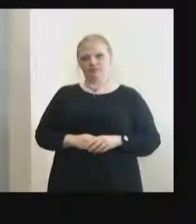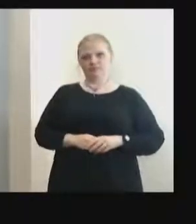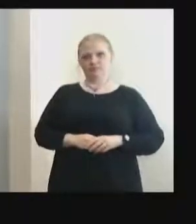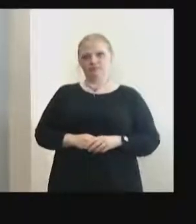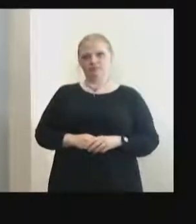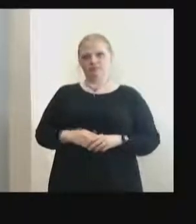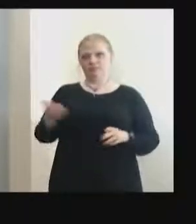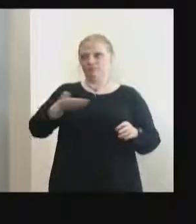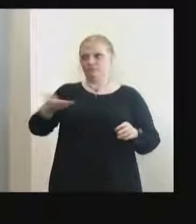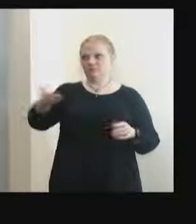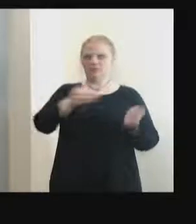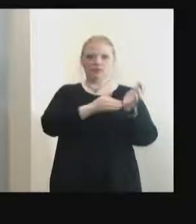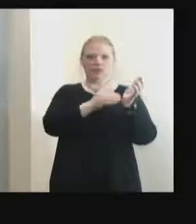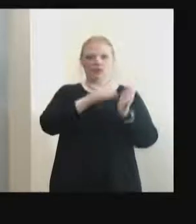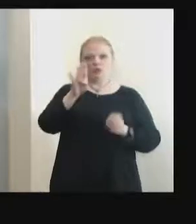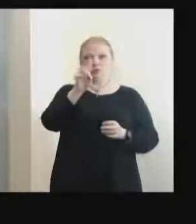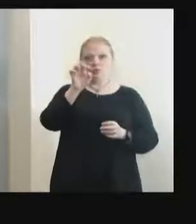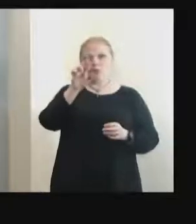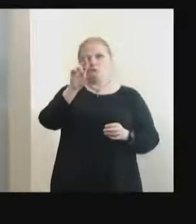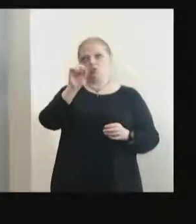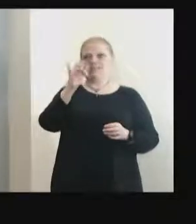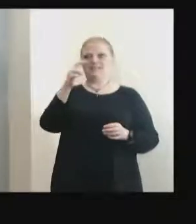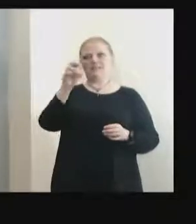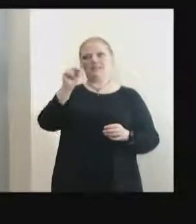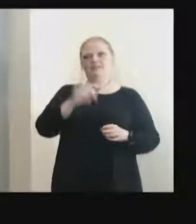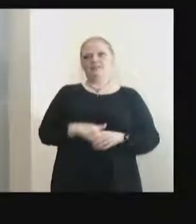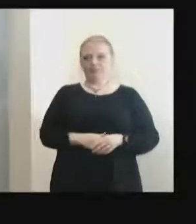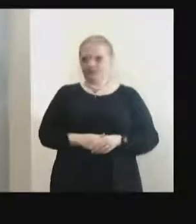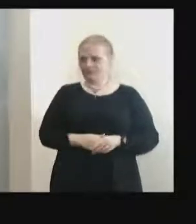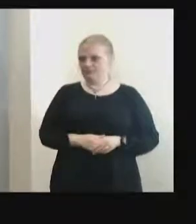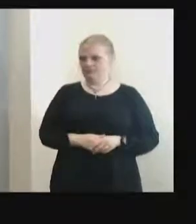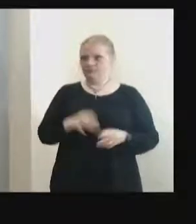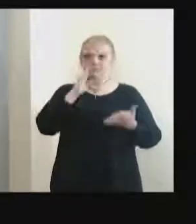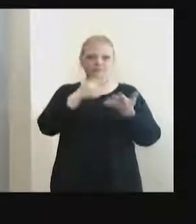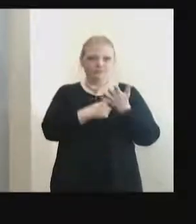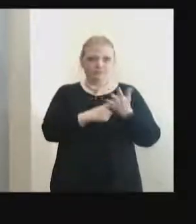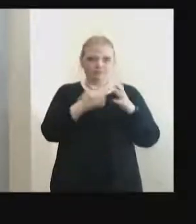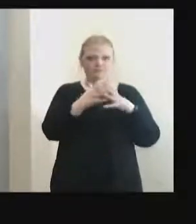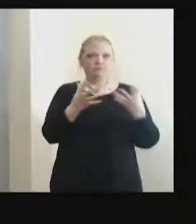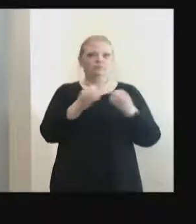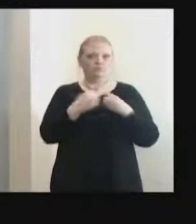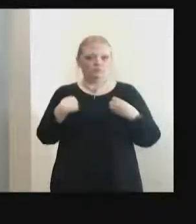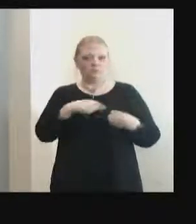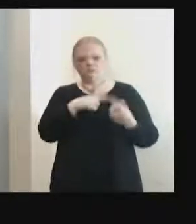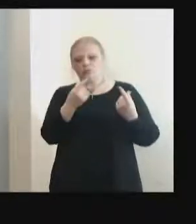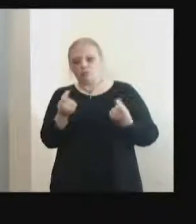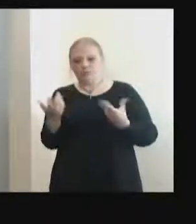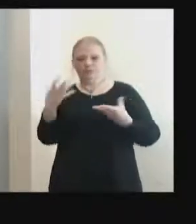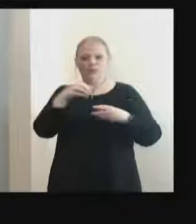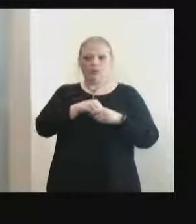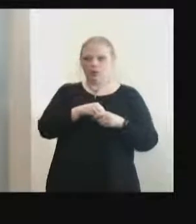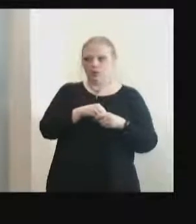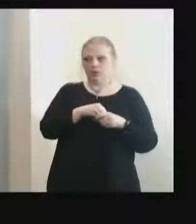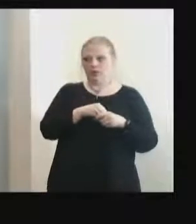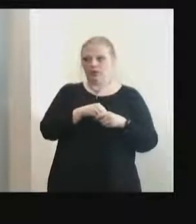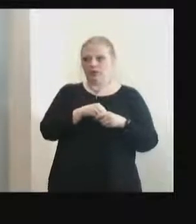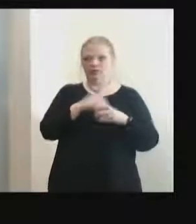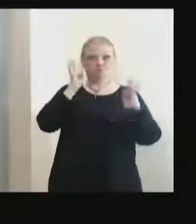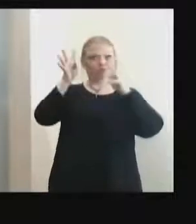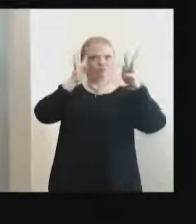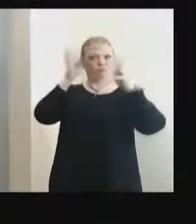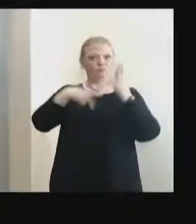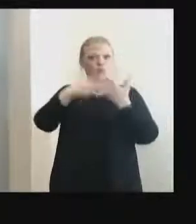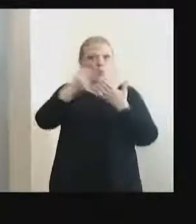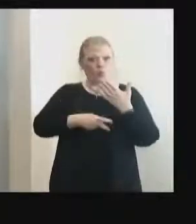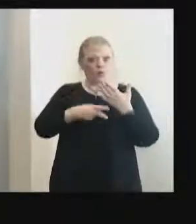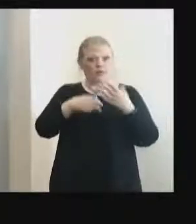and introduce Dr. Burstein. We'll talk a lot more about what we're doing, including some innovative programs we have